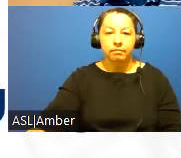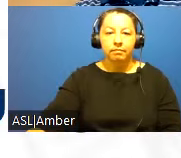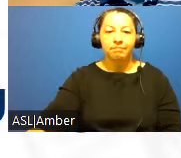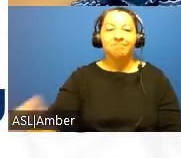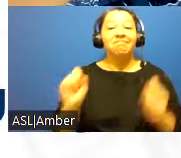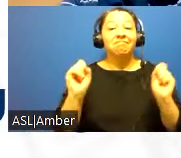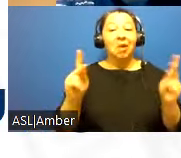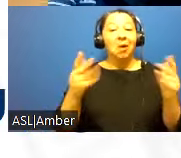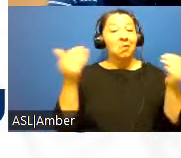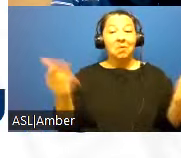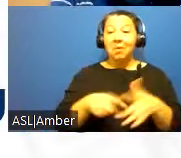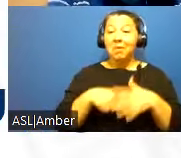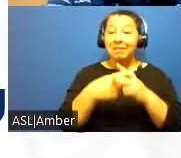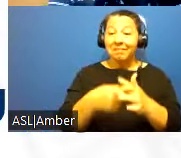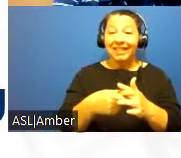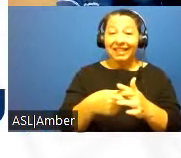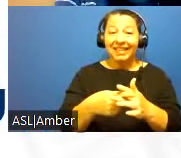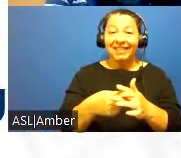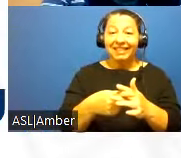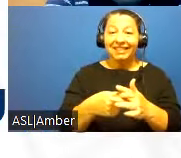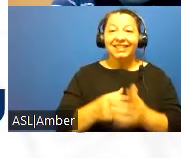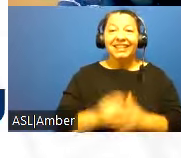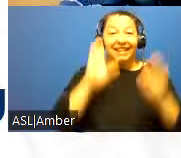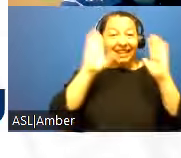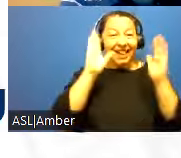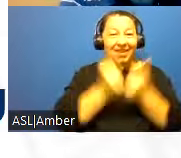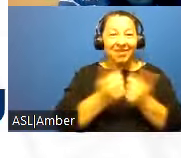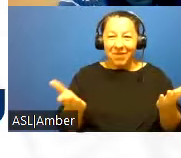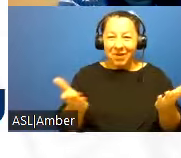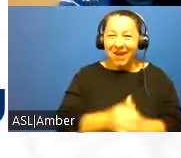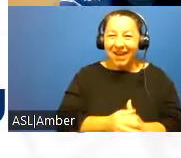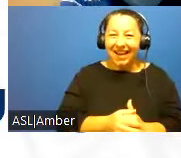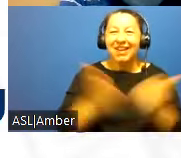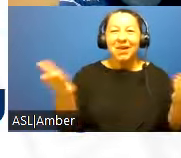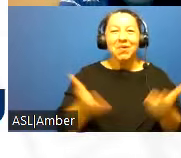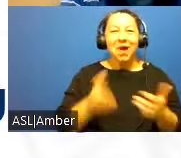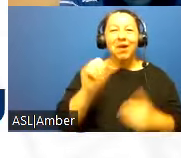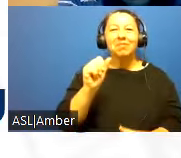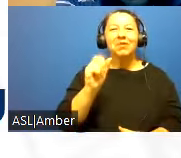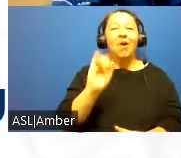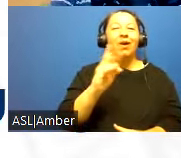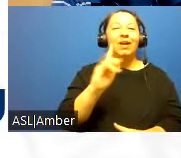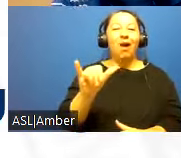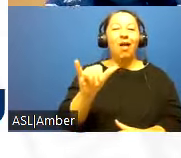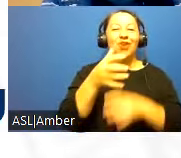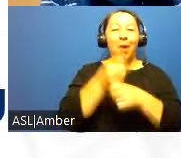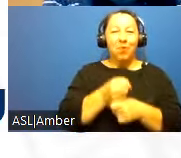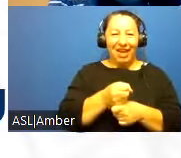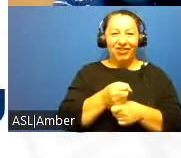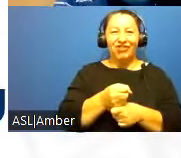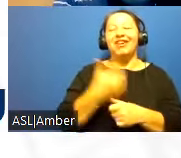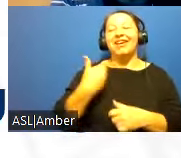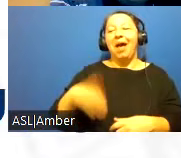Okay, let's get started. Hello, everyone. Welcome to Archaeology Abridged. I'm Ben Thomas,